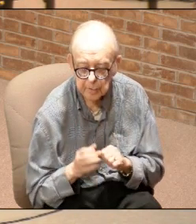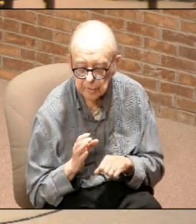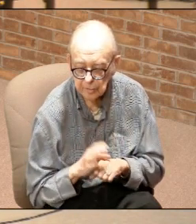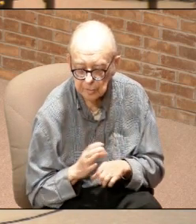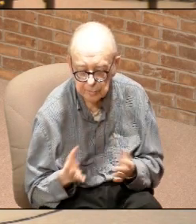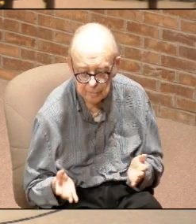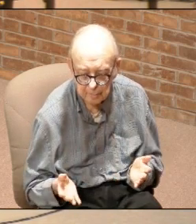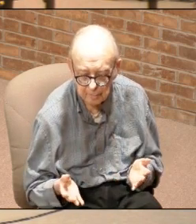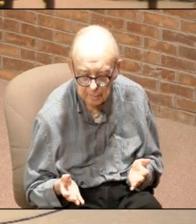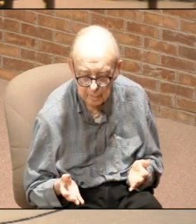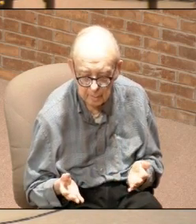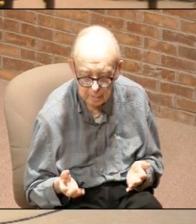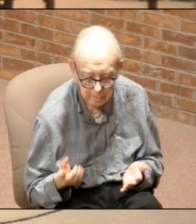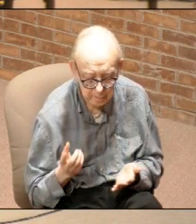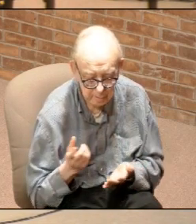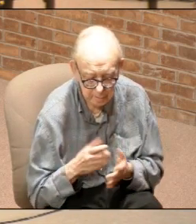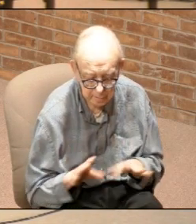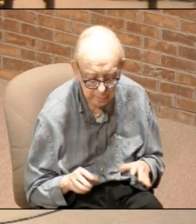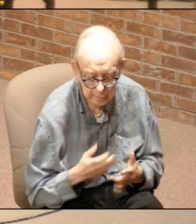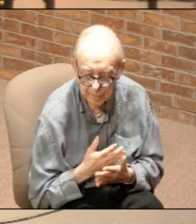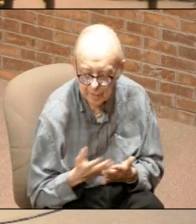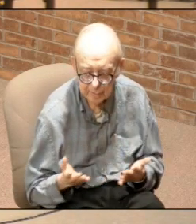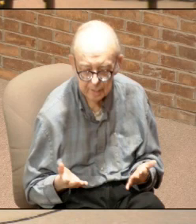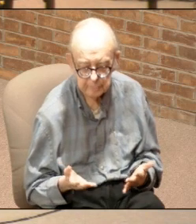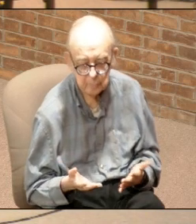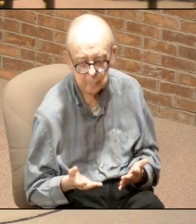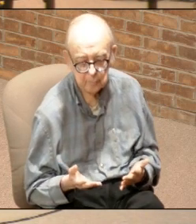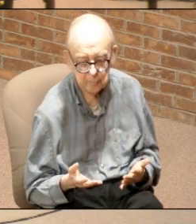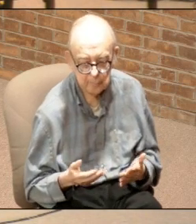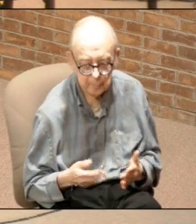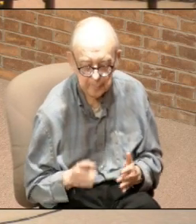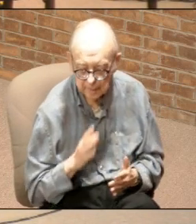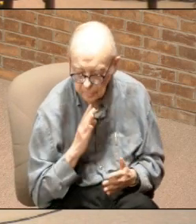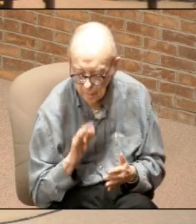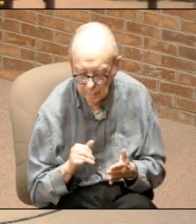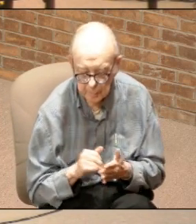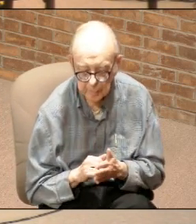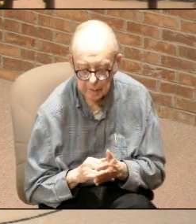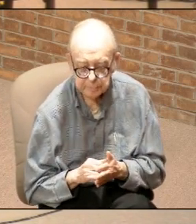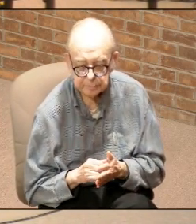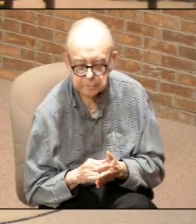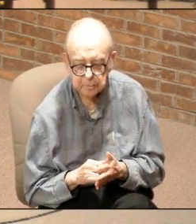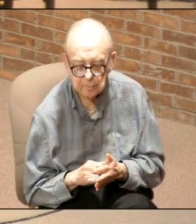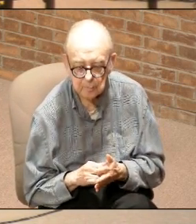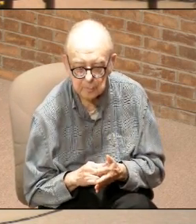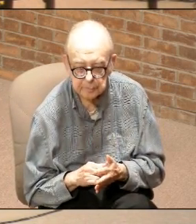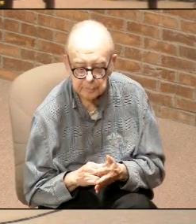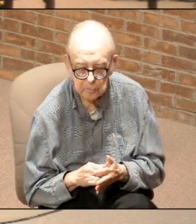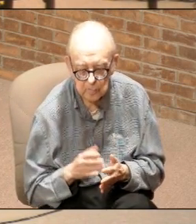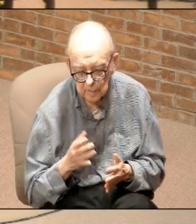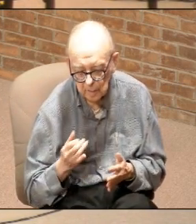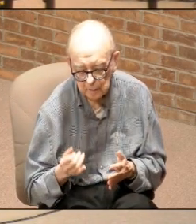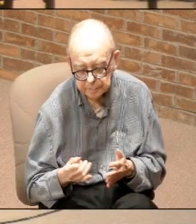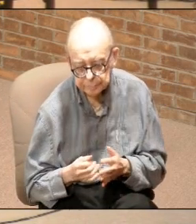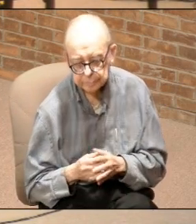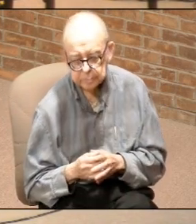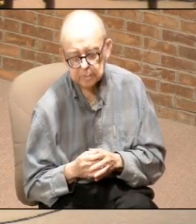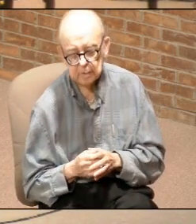what has this got to do with anything so let's talk about it because